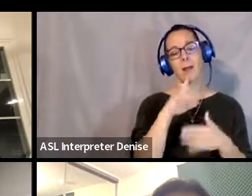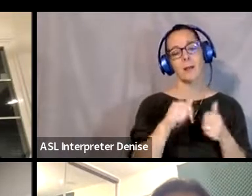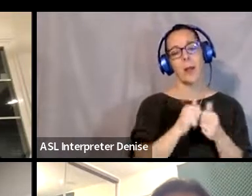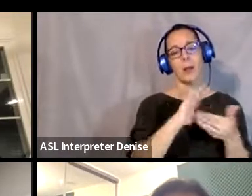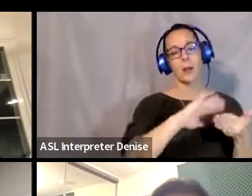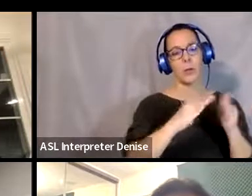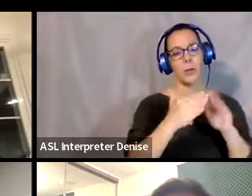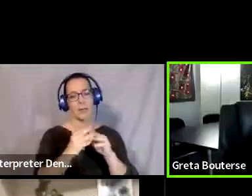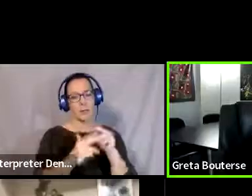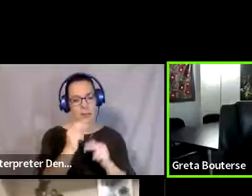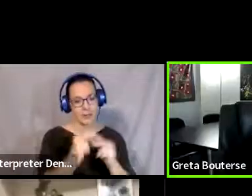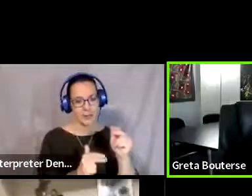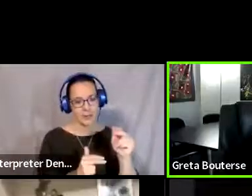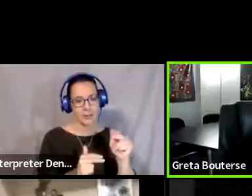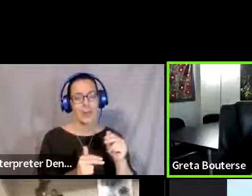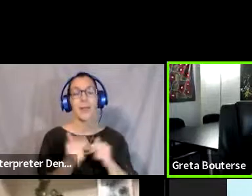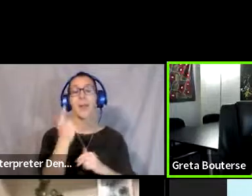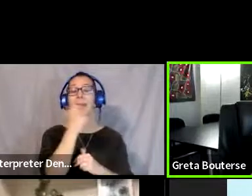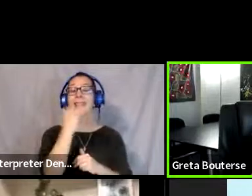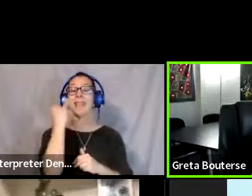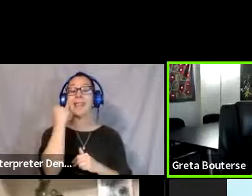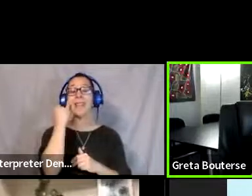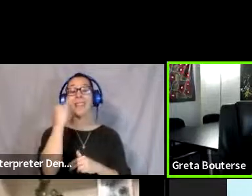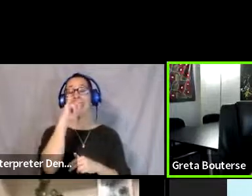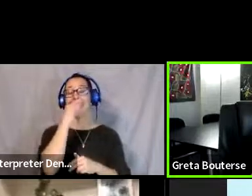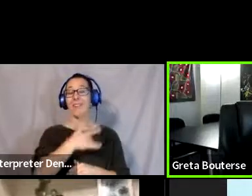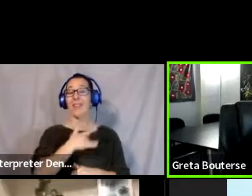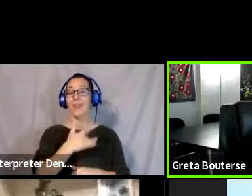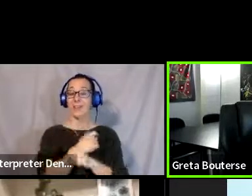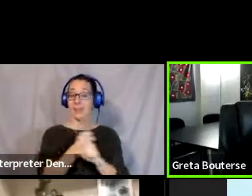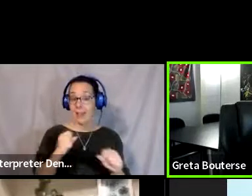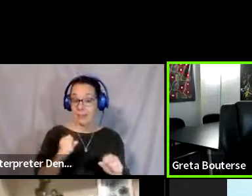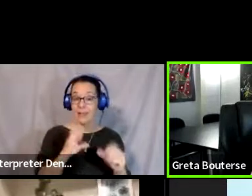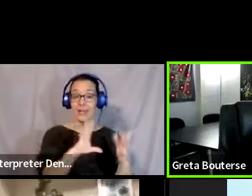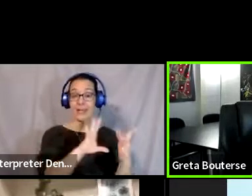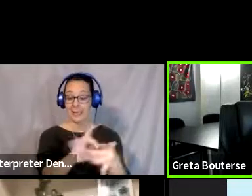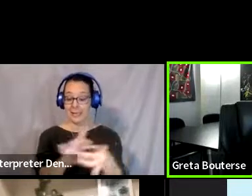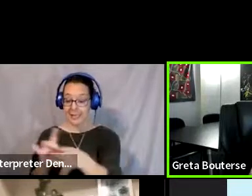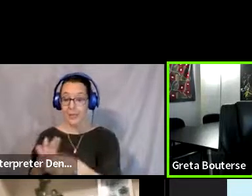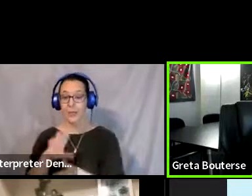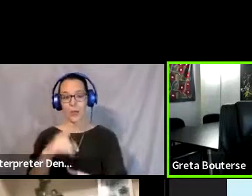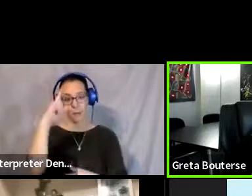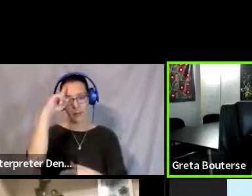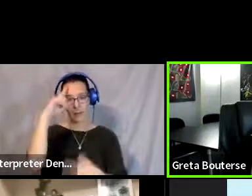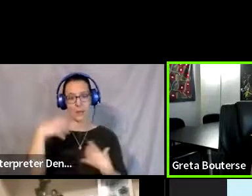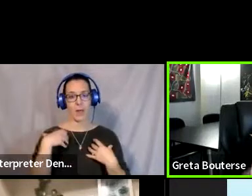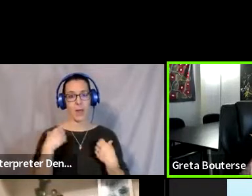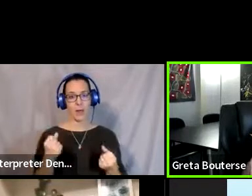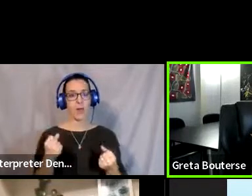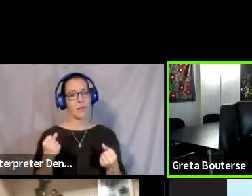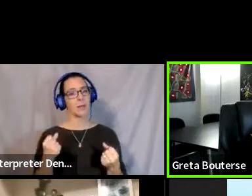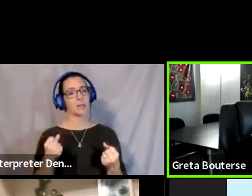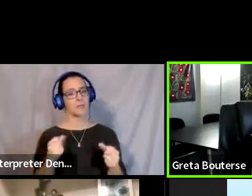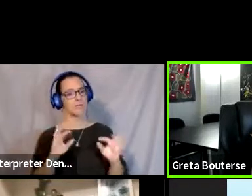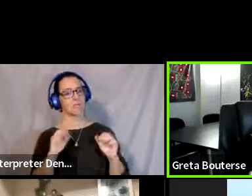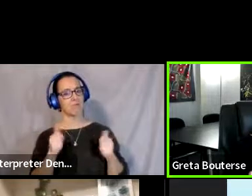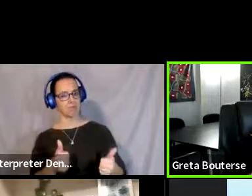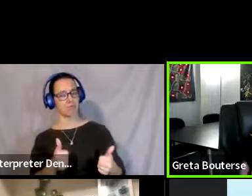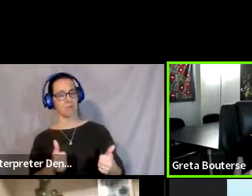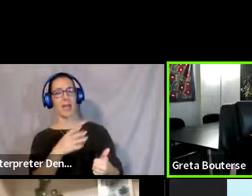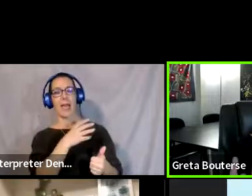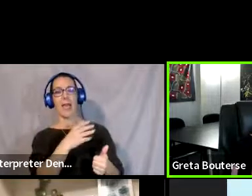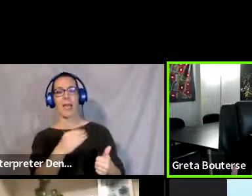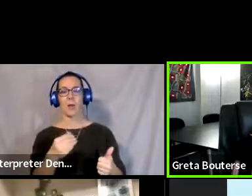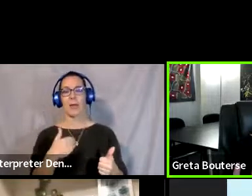kids feel safe and connected, that improves their mental health. And then we have it built into the days of supporting our